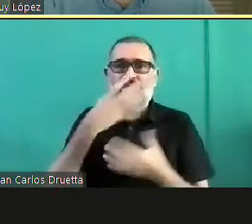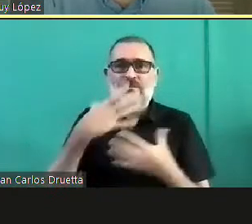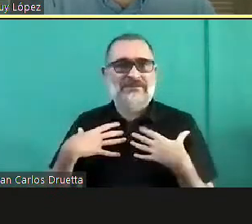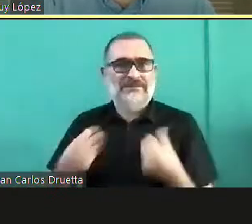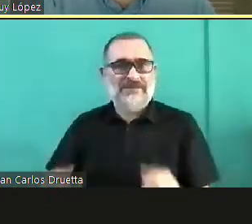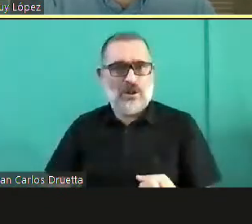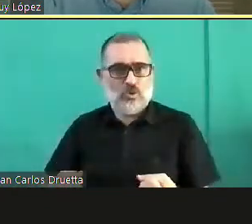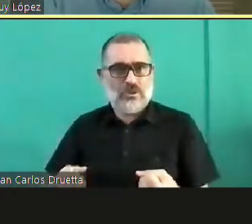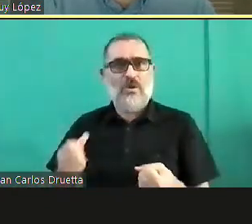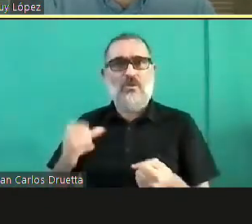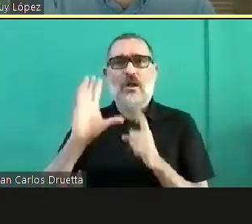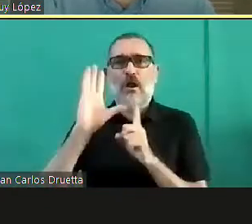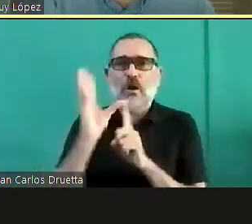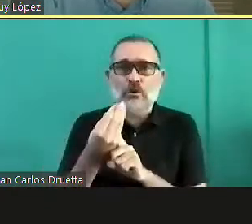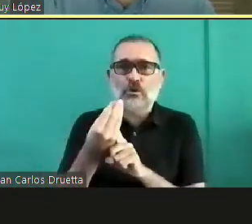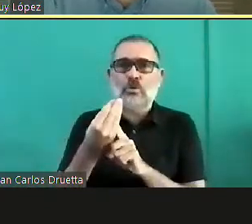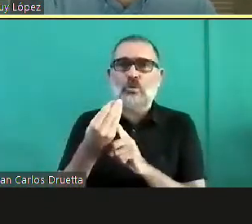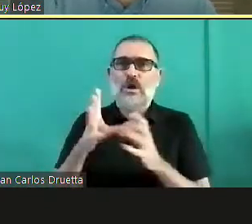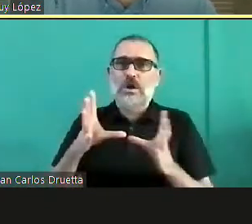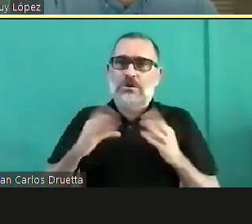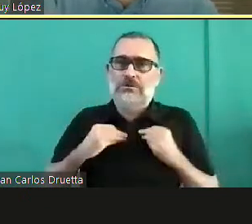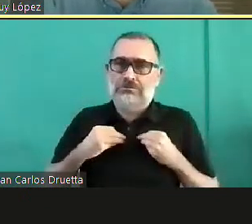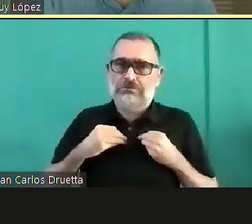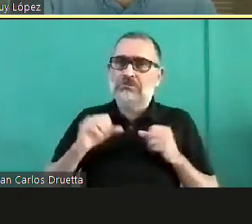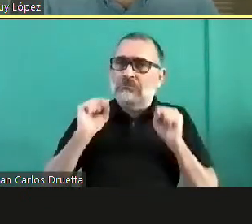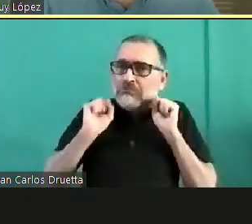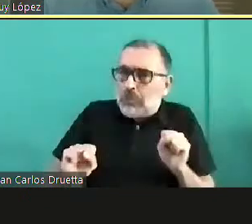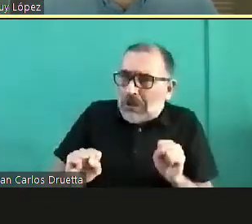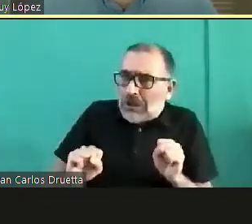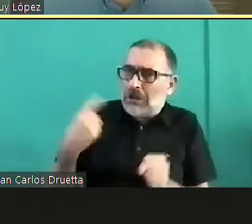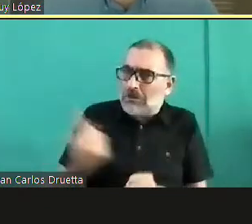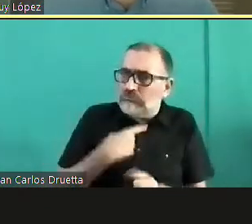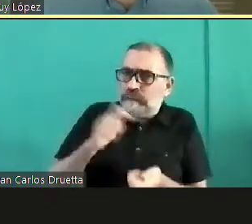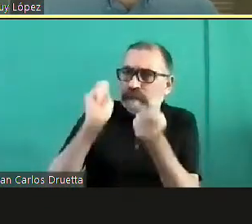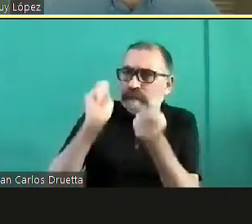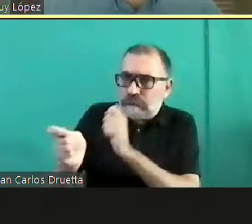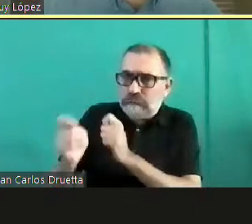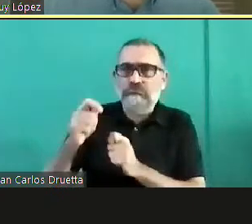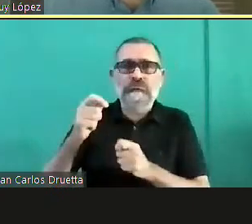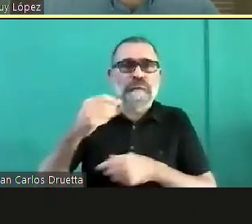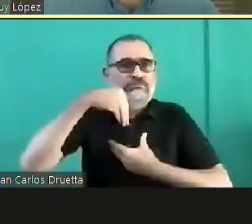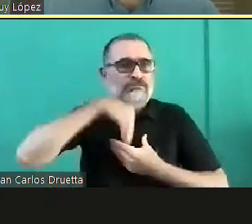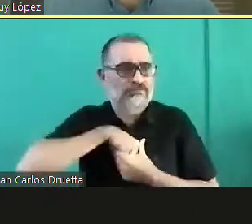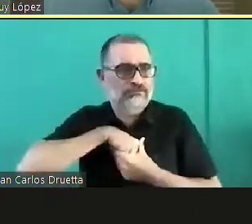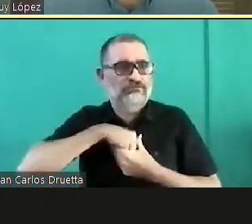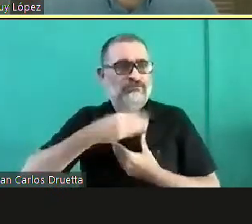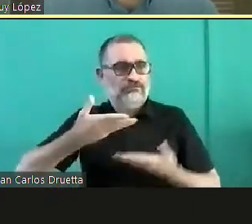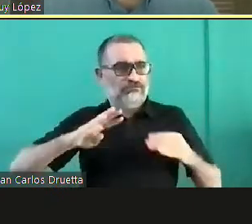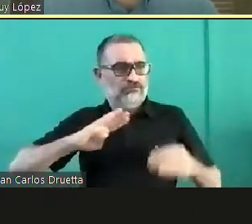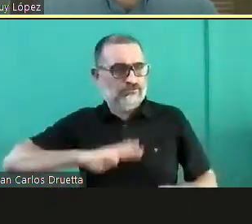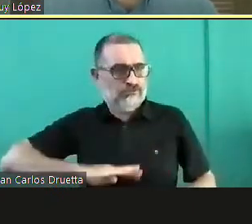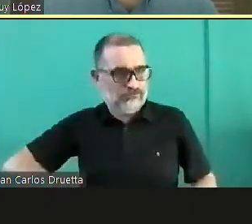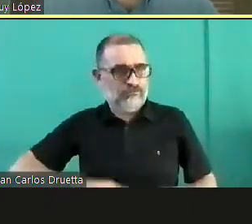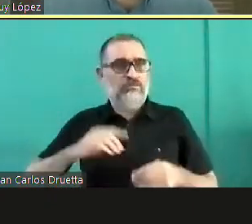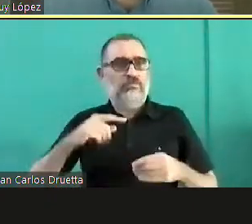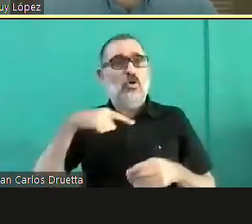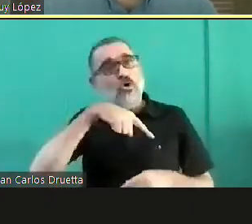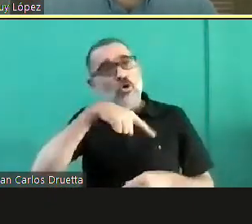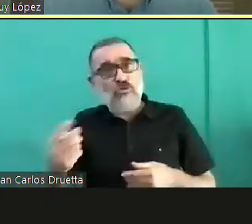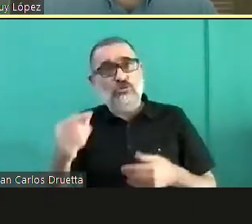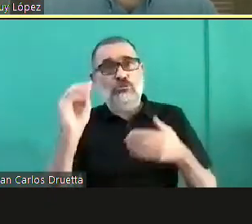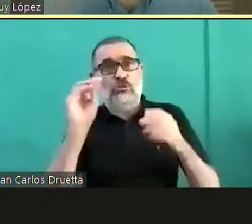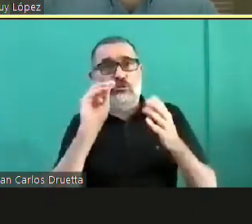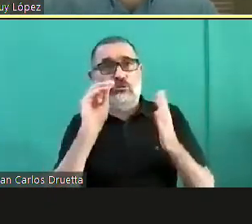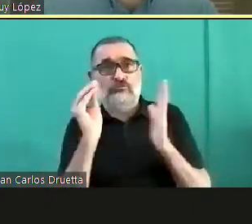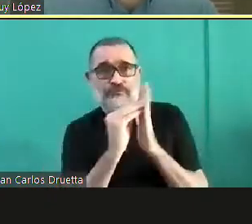only on tobacco, but also on sugary drinks and high-calorie foods. And another element that was added more or